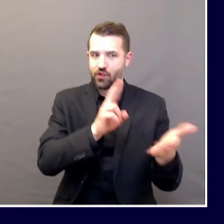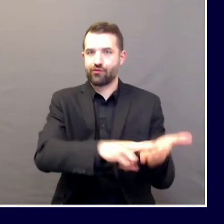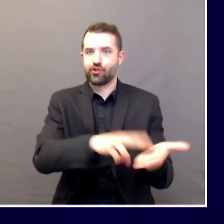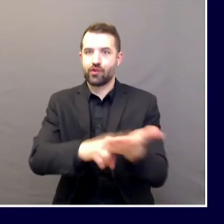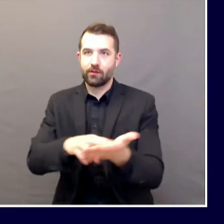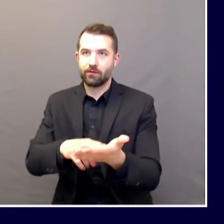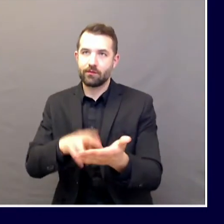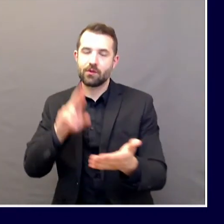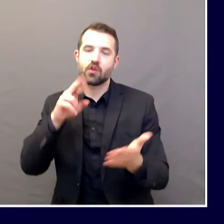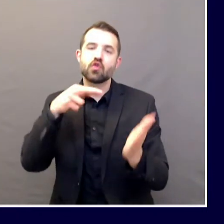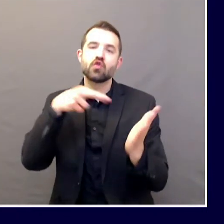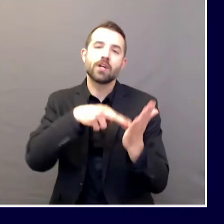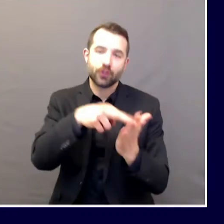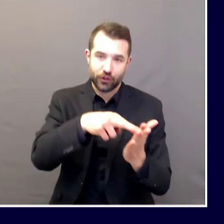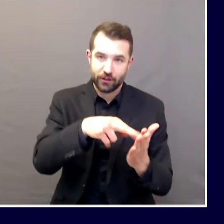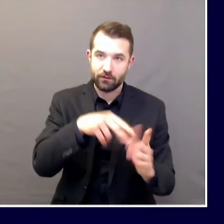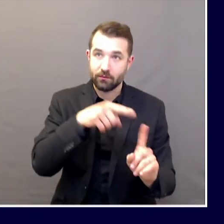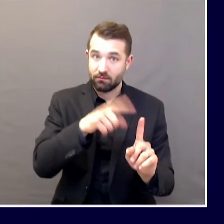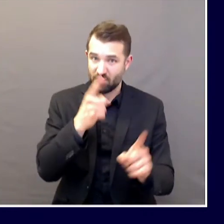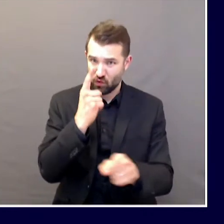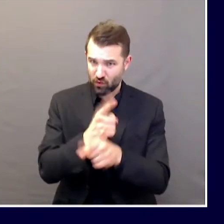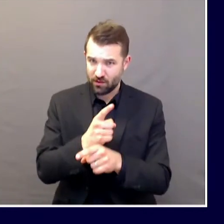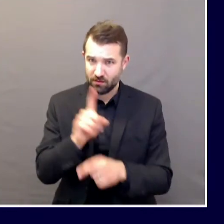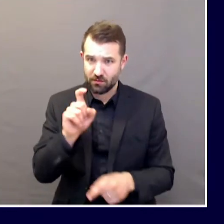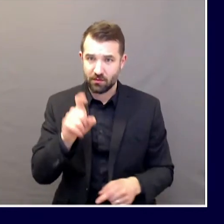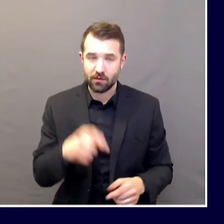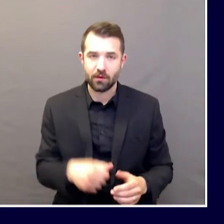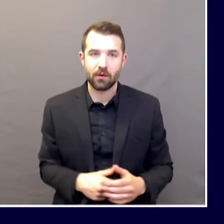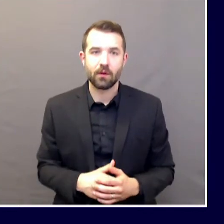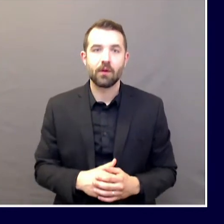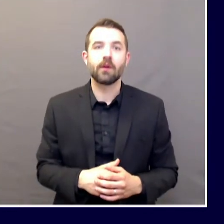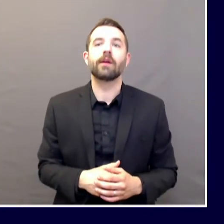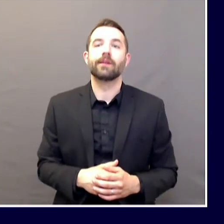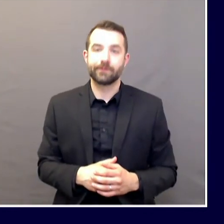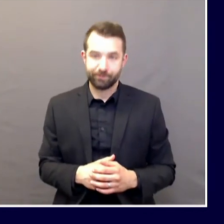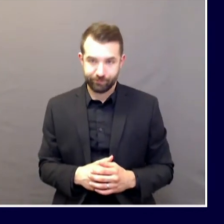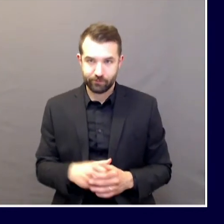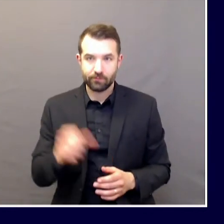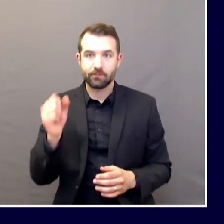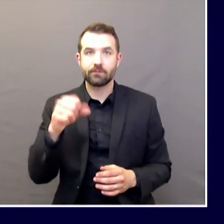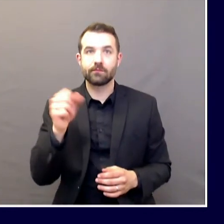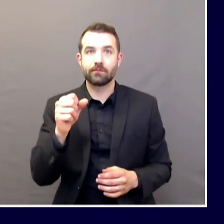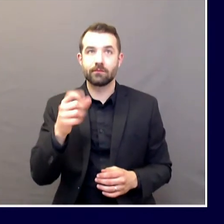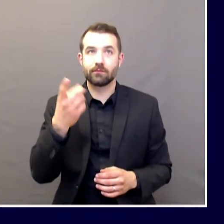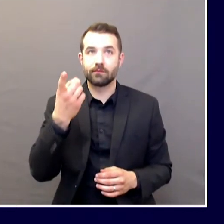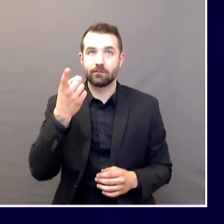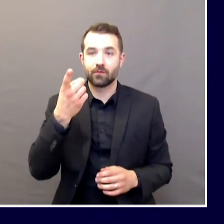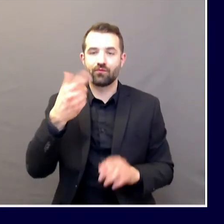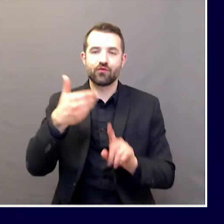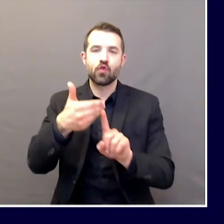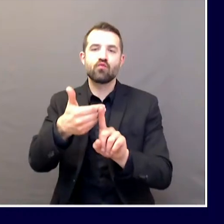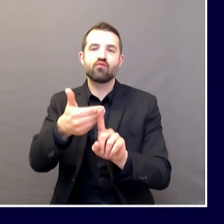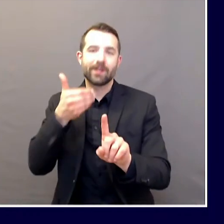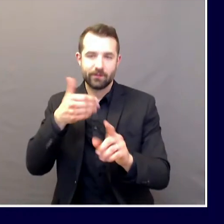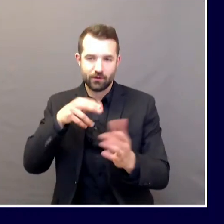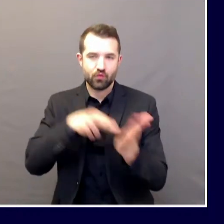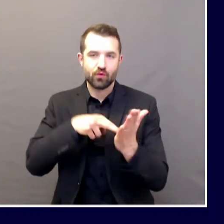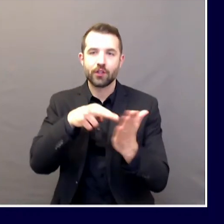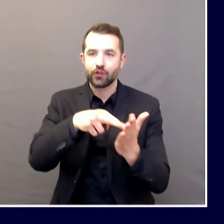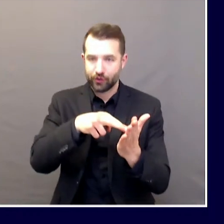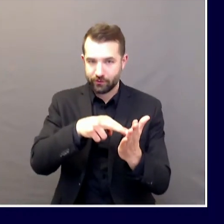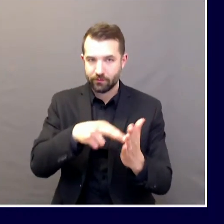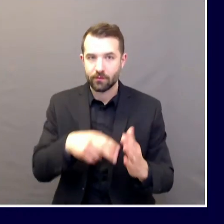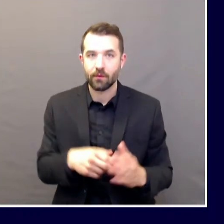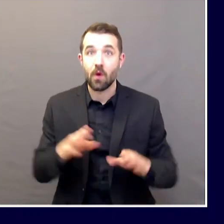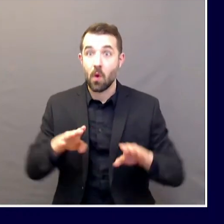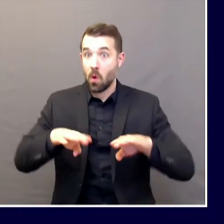expect? Sure. So we are opening up our pre-registration system. We're going to have a lot more to say about this probably